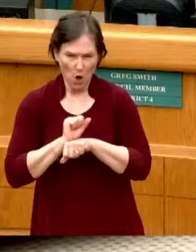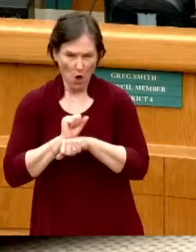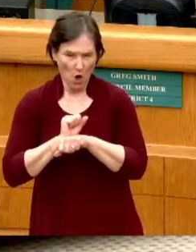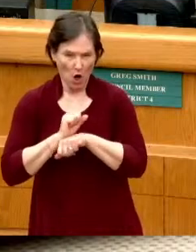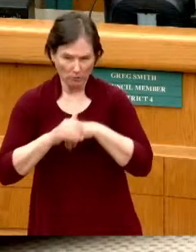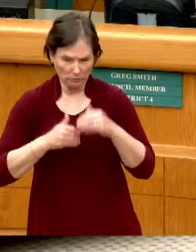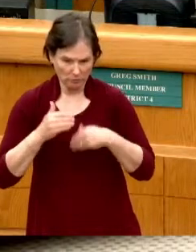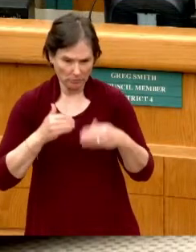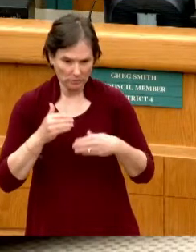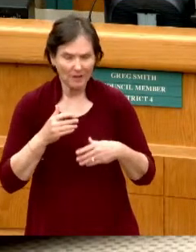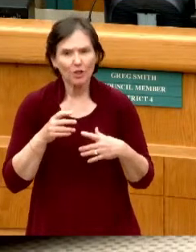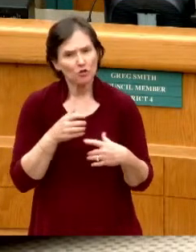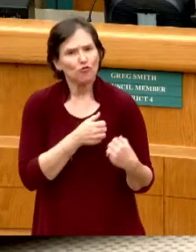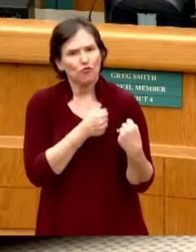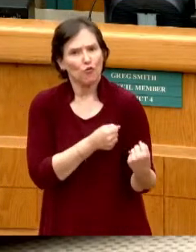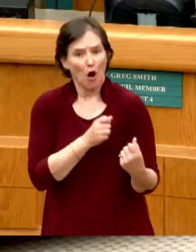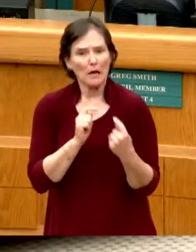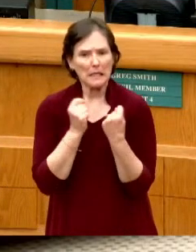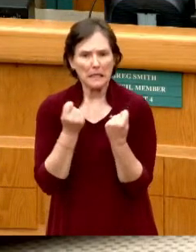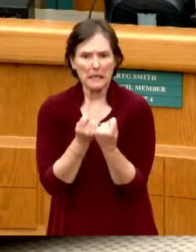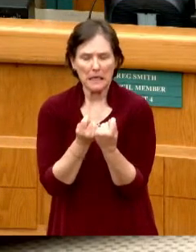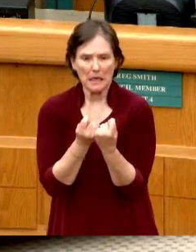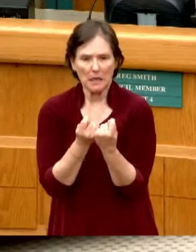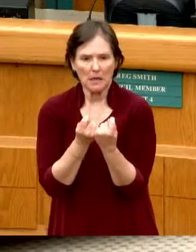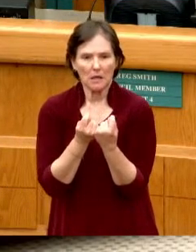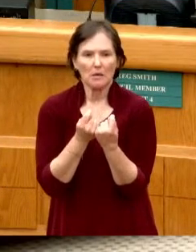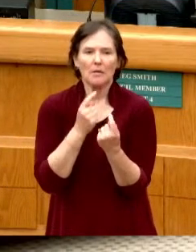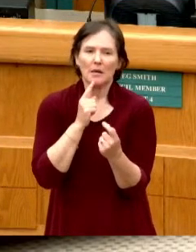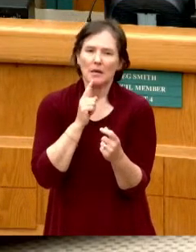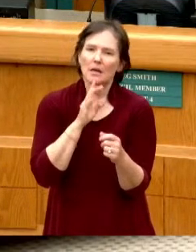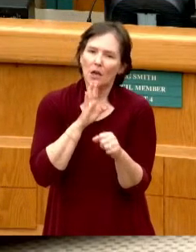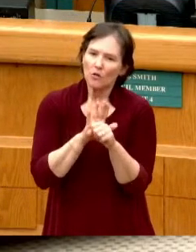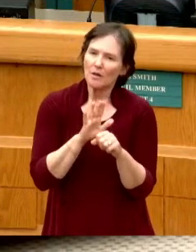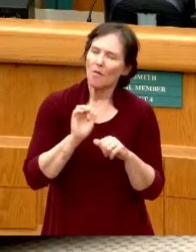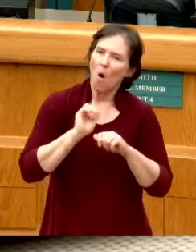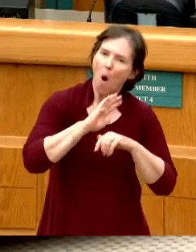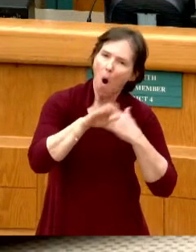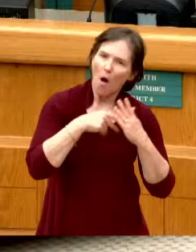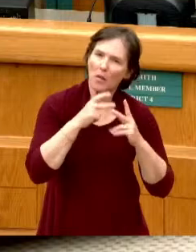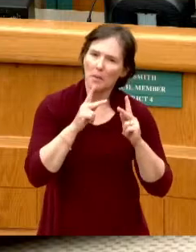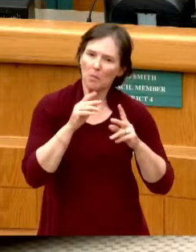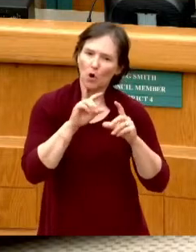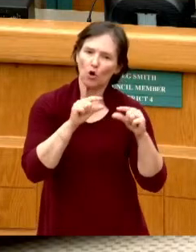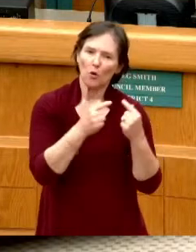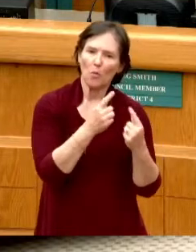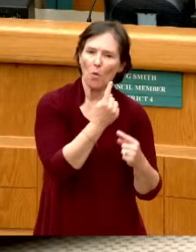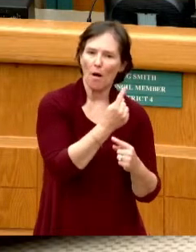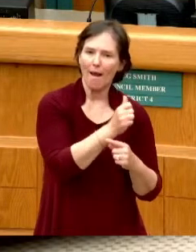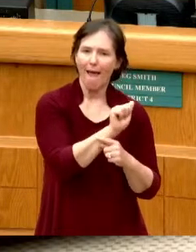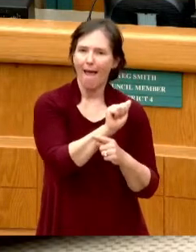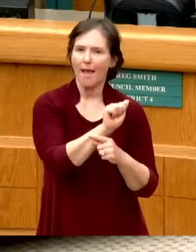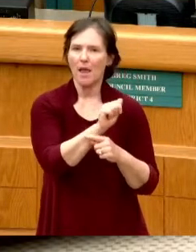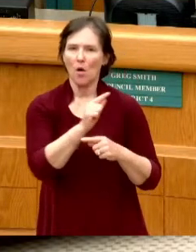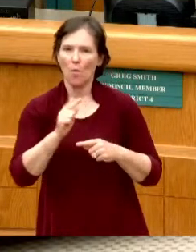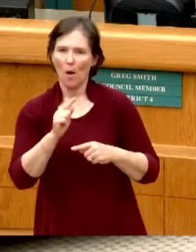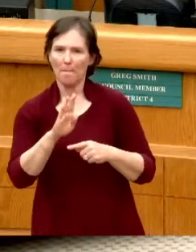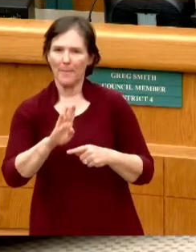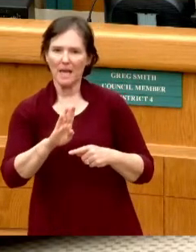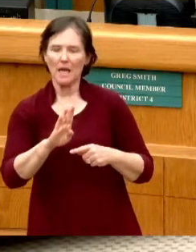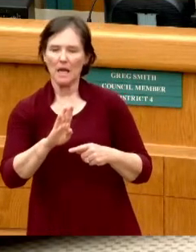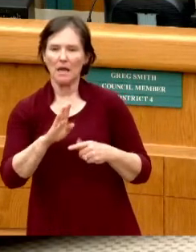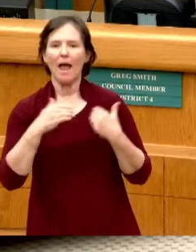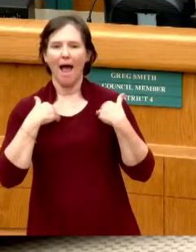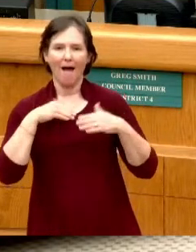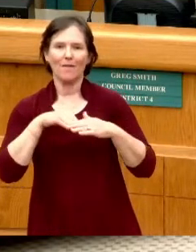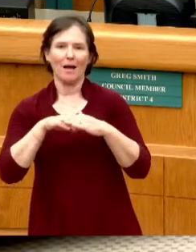to make sure that everyone in Group 1A and 1B have access to the vaccine. As